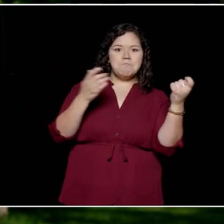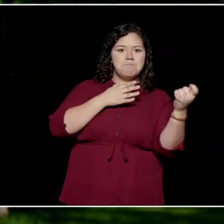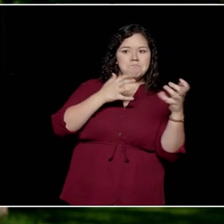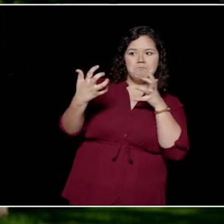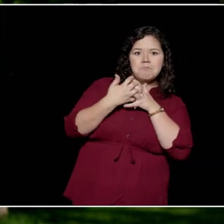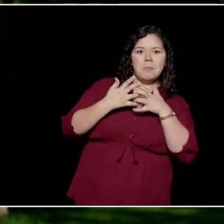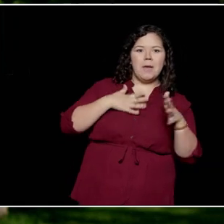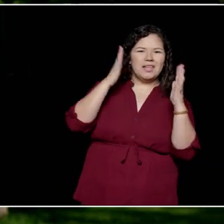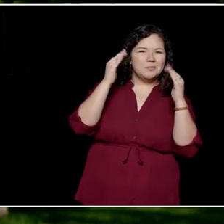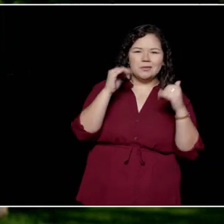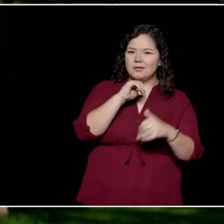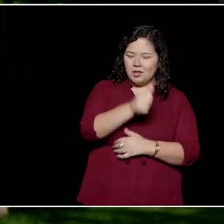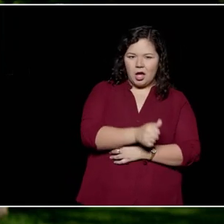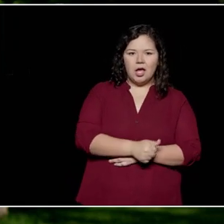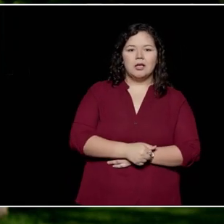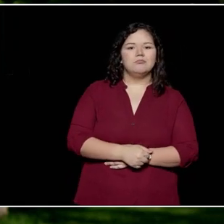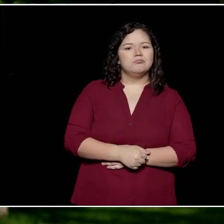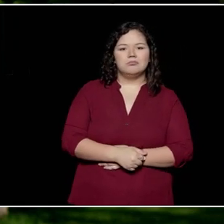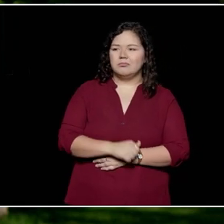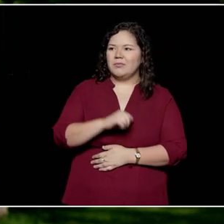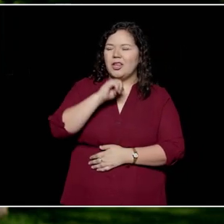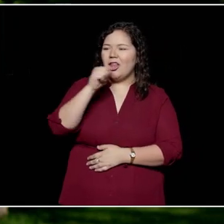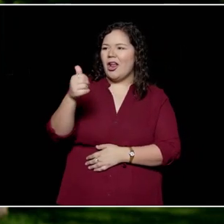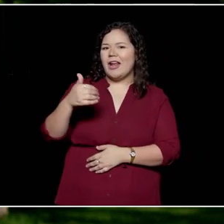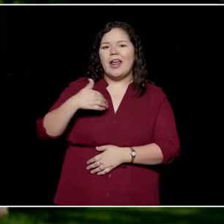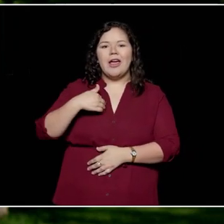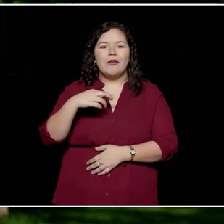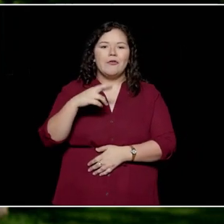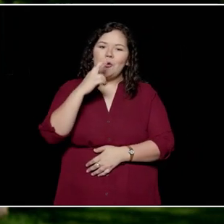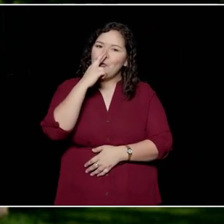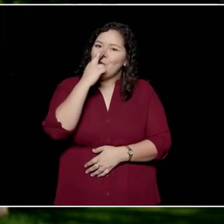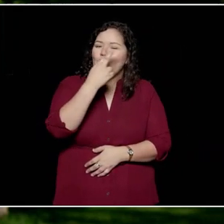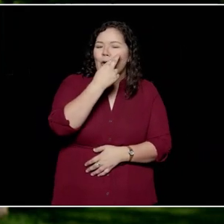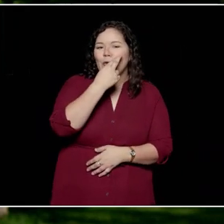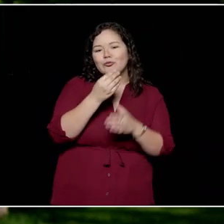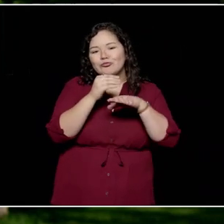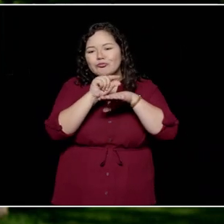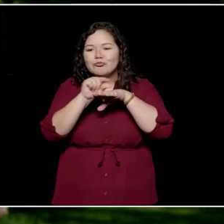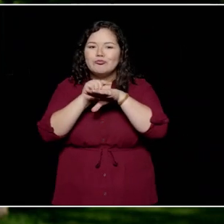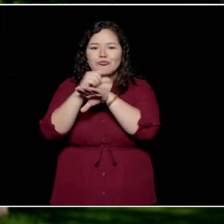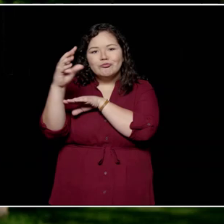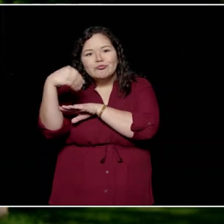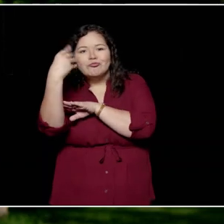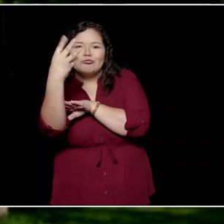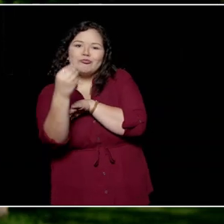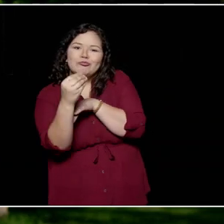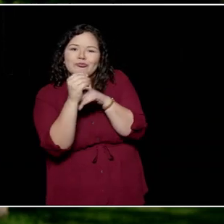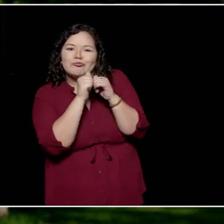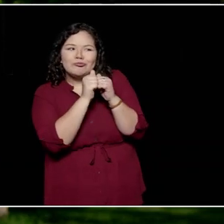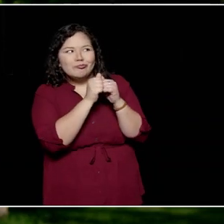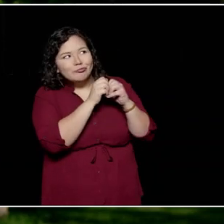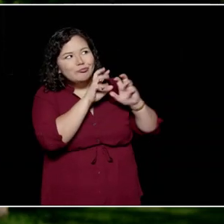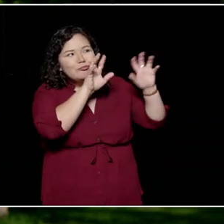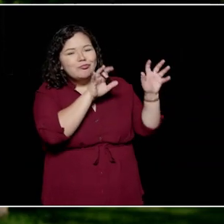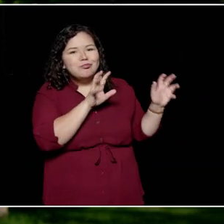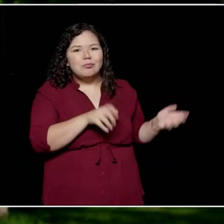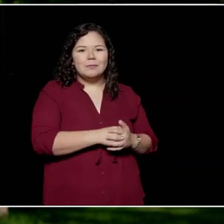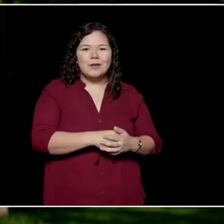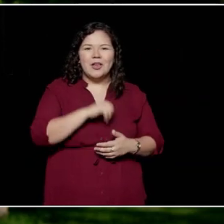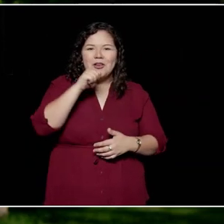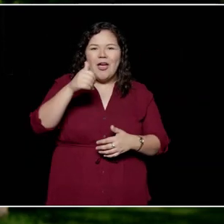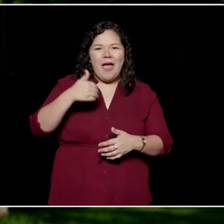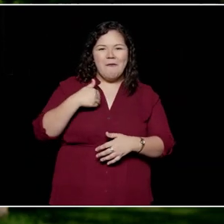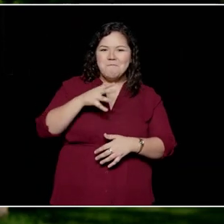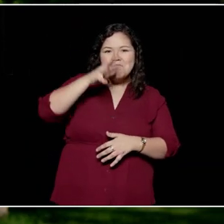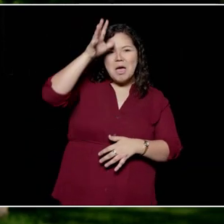gathered today. It's a little different this time. No Rose Garden photo shoot, no keen parents rushing up to the front row to snap your